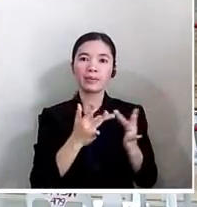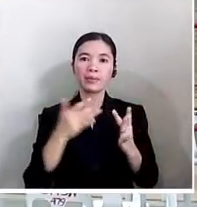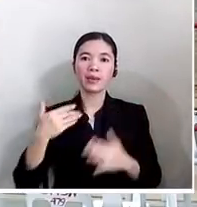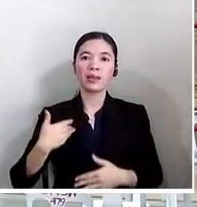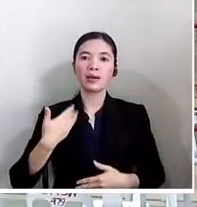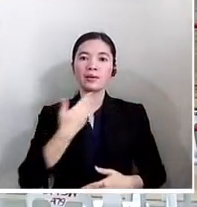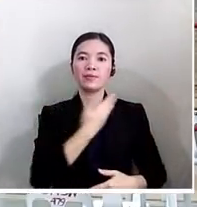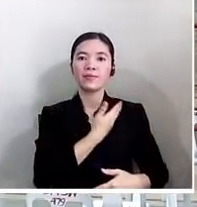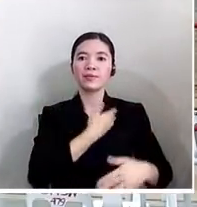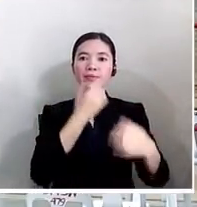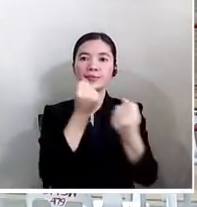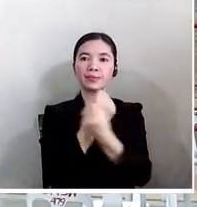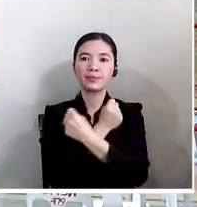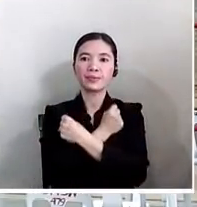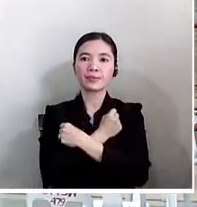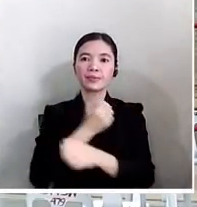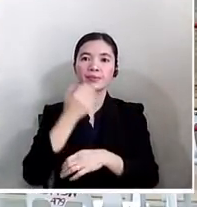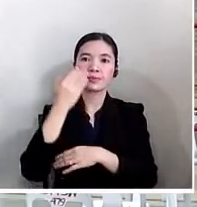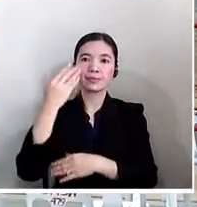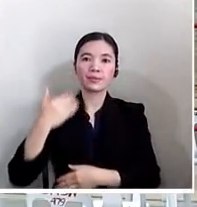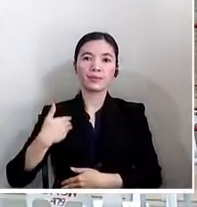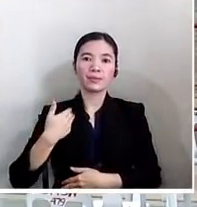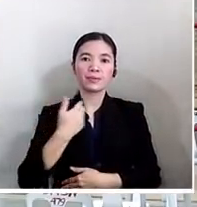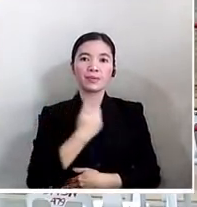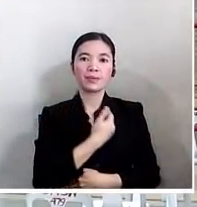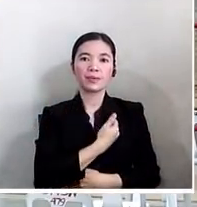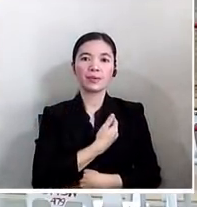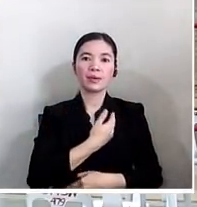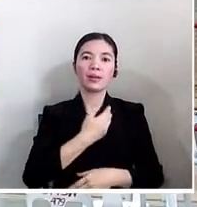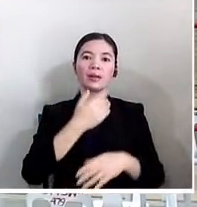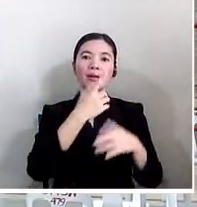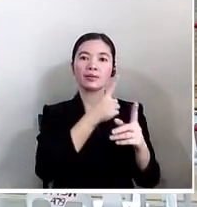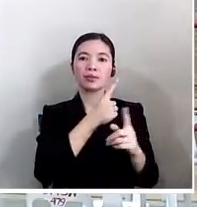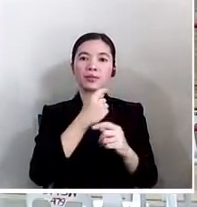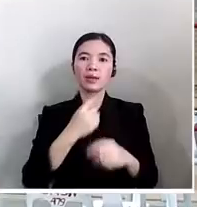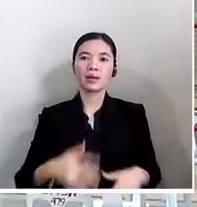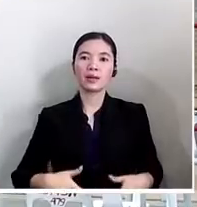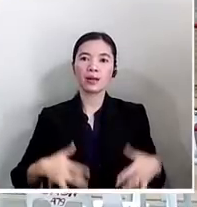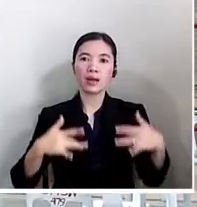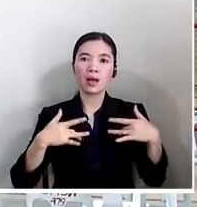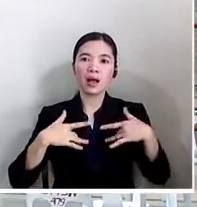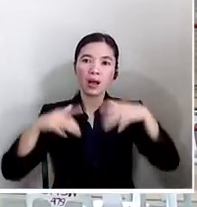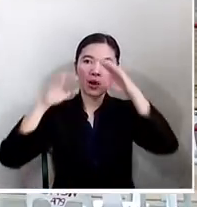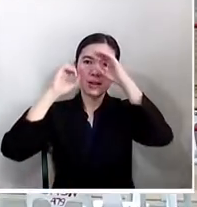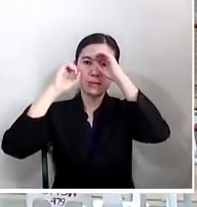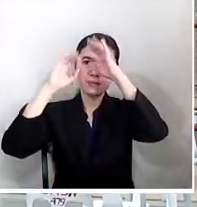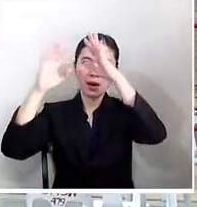you, take our lives. Oh Father, we are